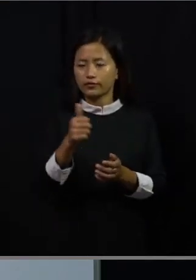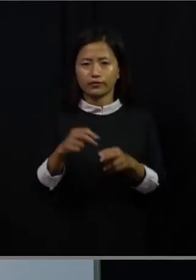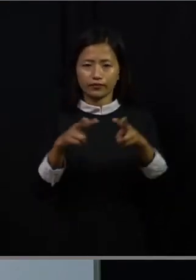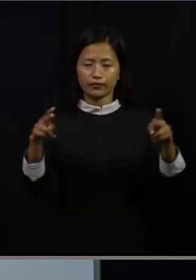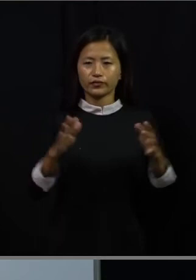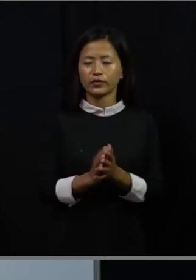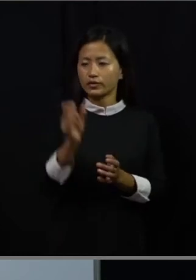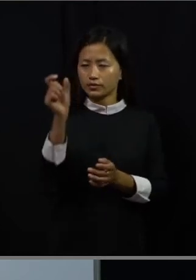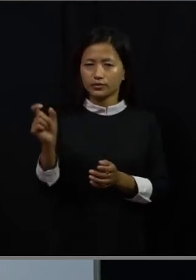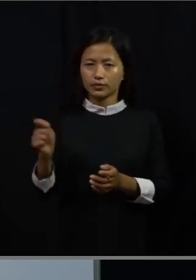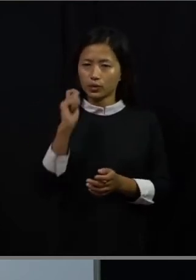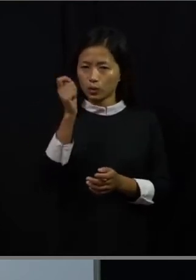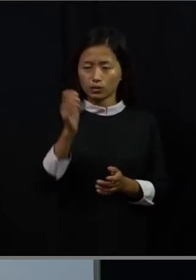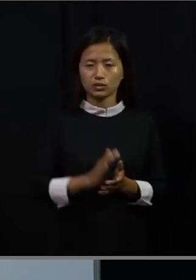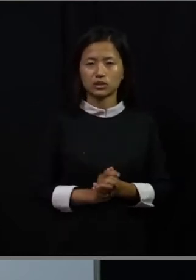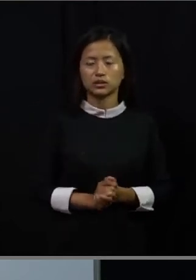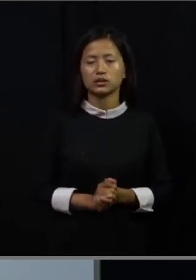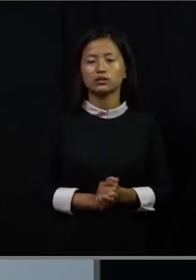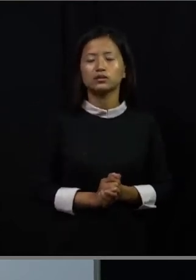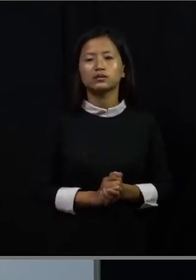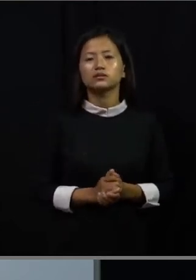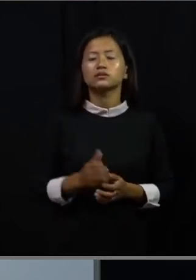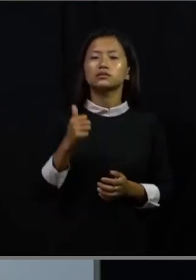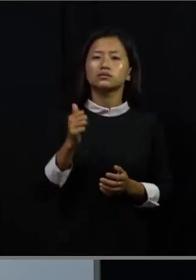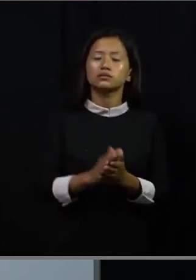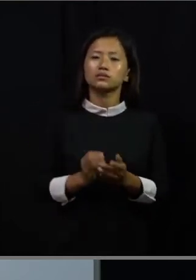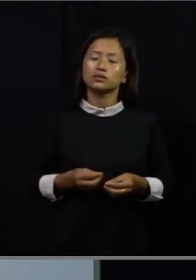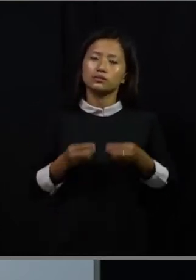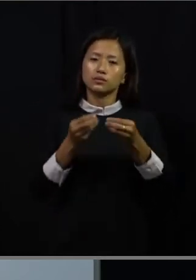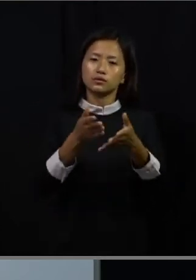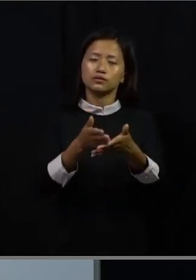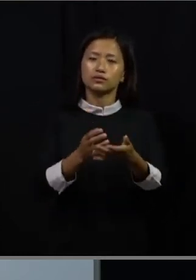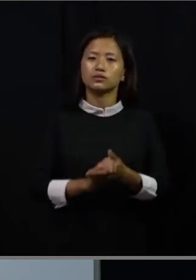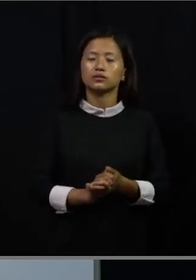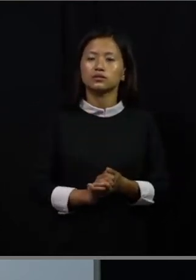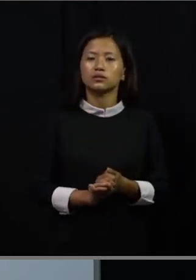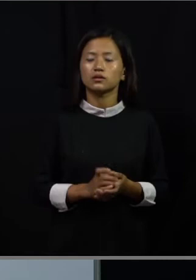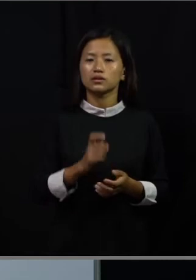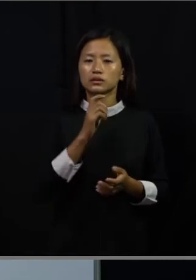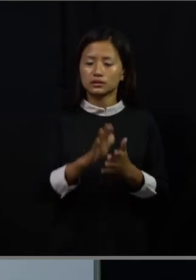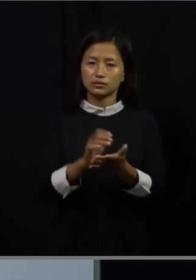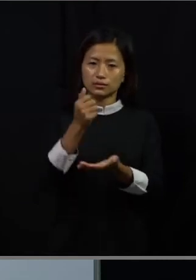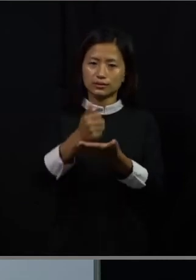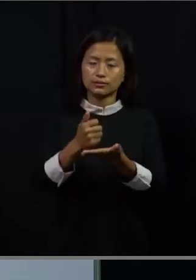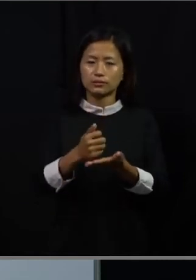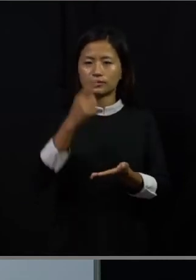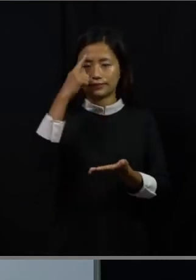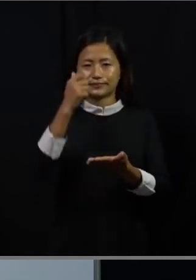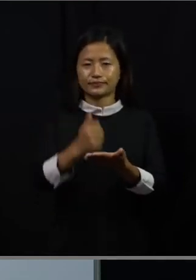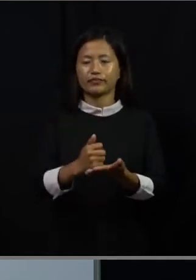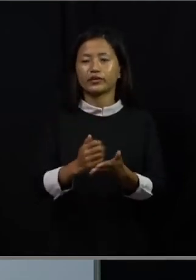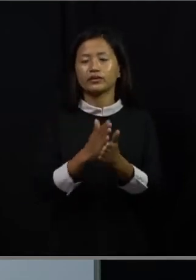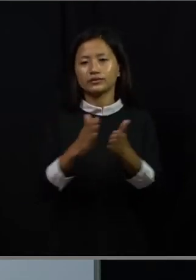the mass of production of goods, okay? Because of the goods that they produce, okay? It demands them